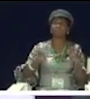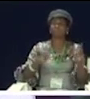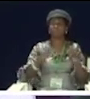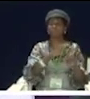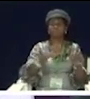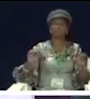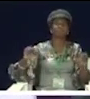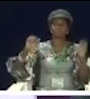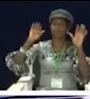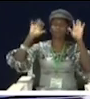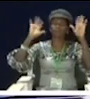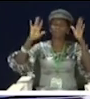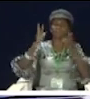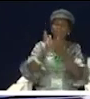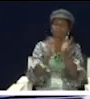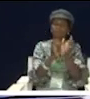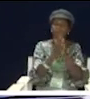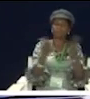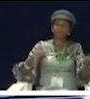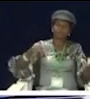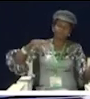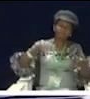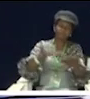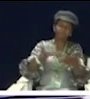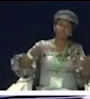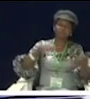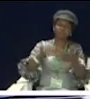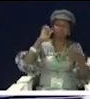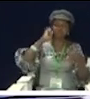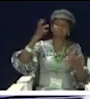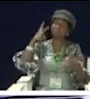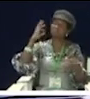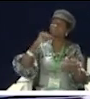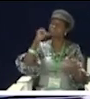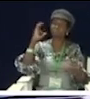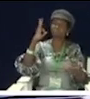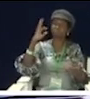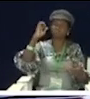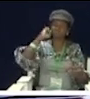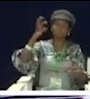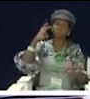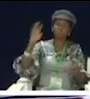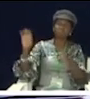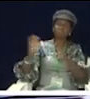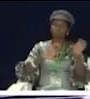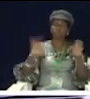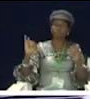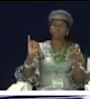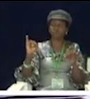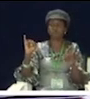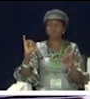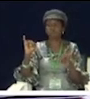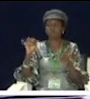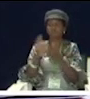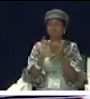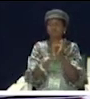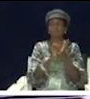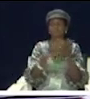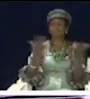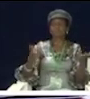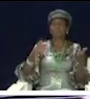thorough Bible study. He wasn't preaching, he was doing a Bible